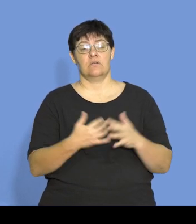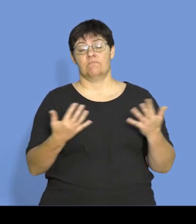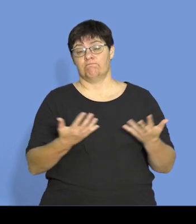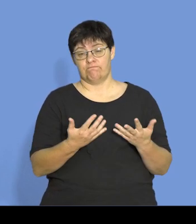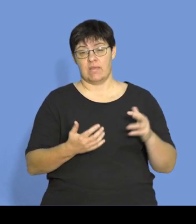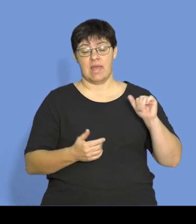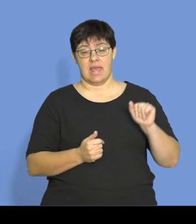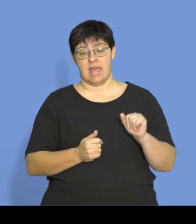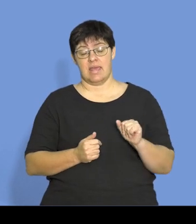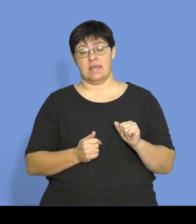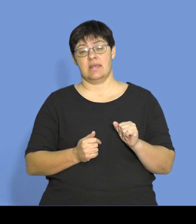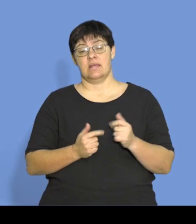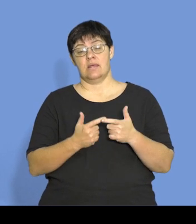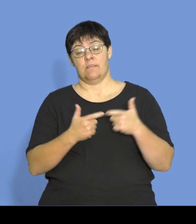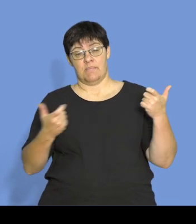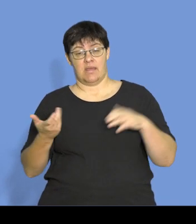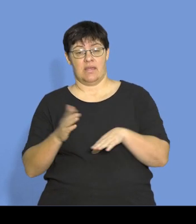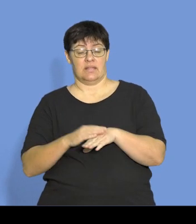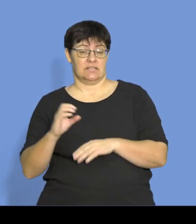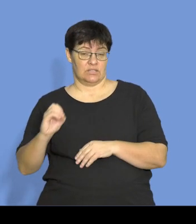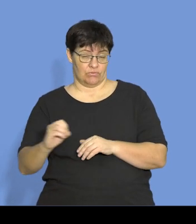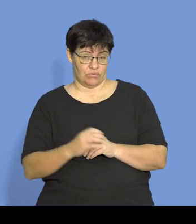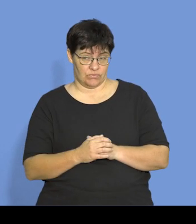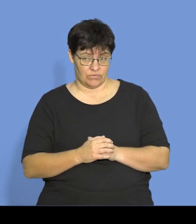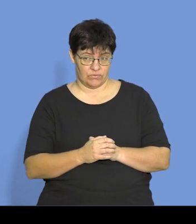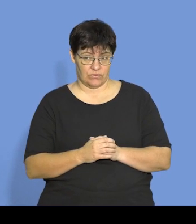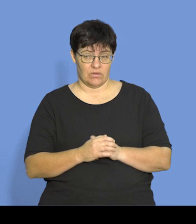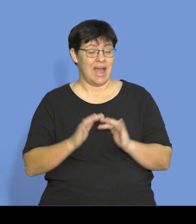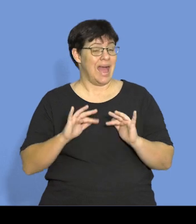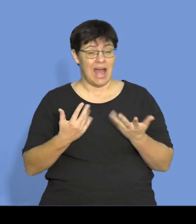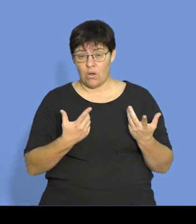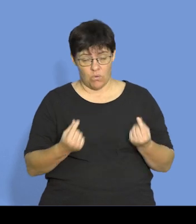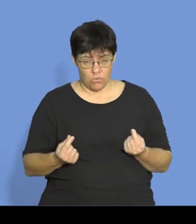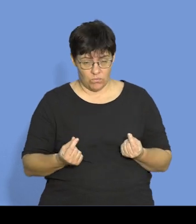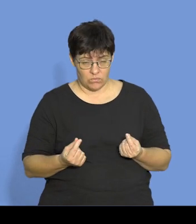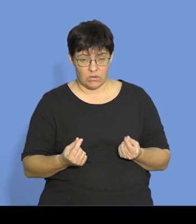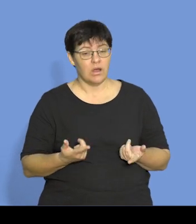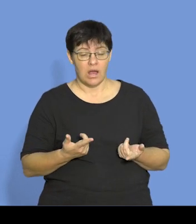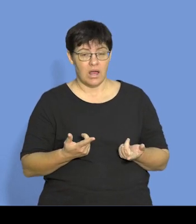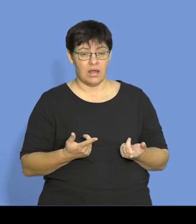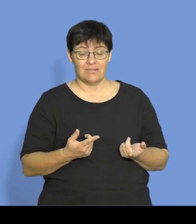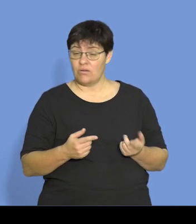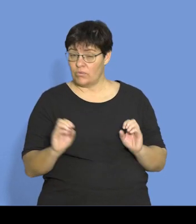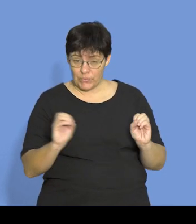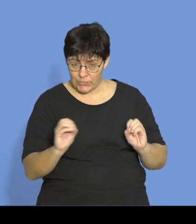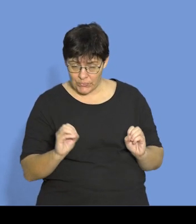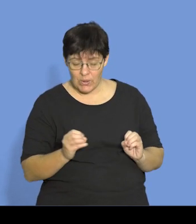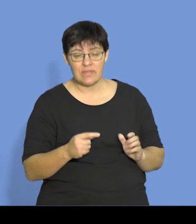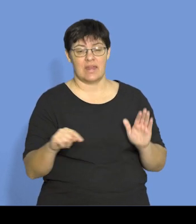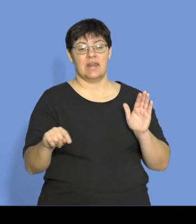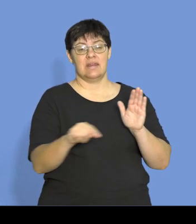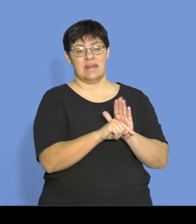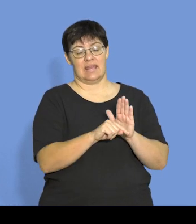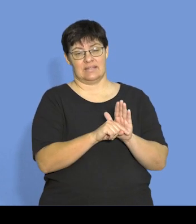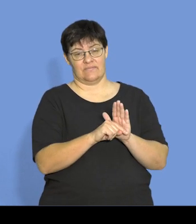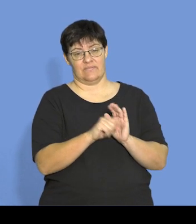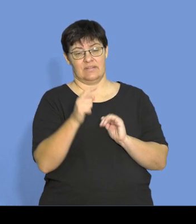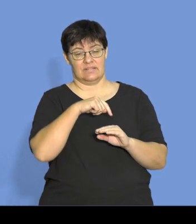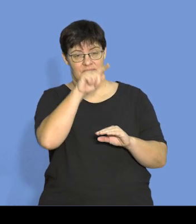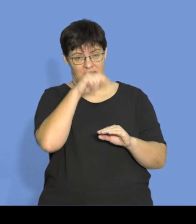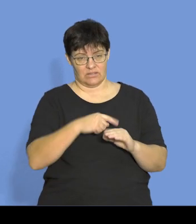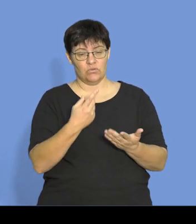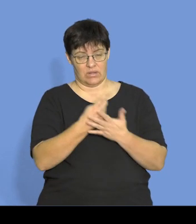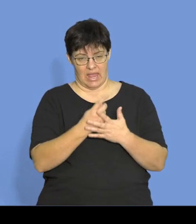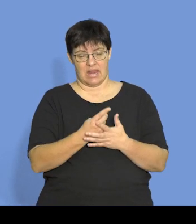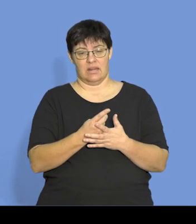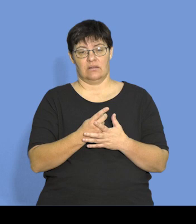form where a is greater than 0. And how do you do that? If it's not, you divide by a negative